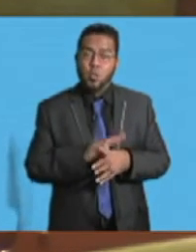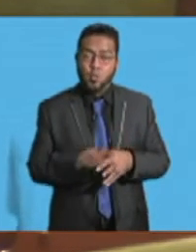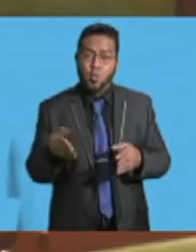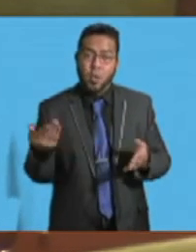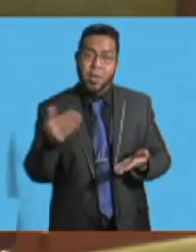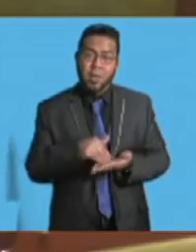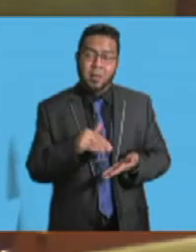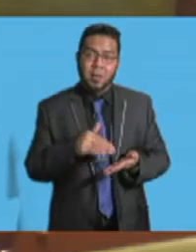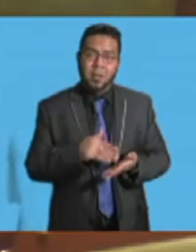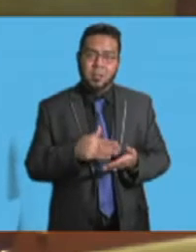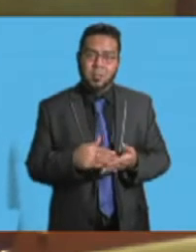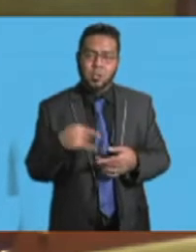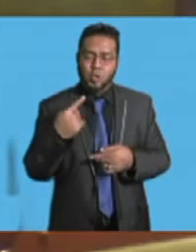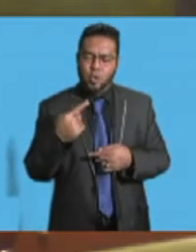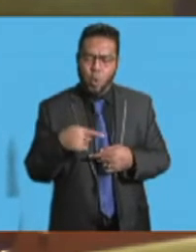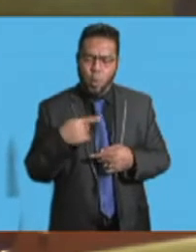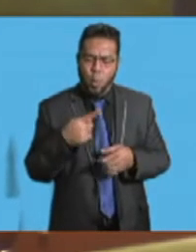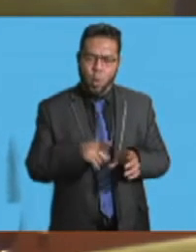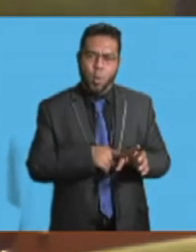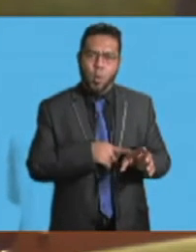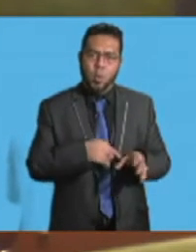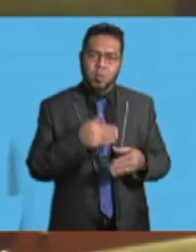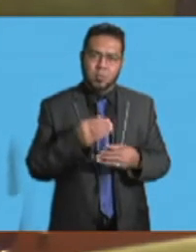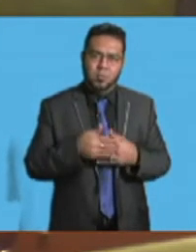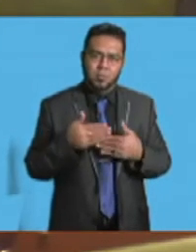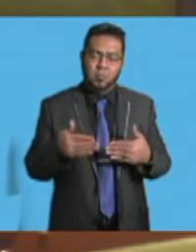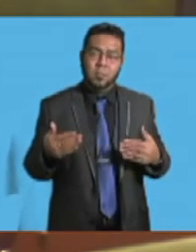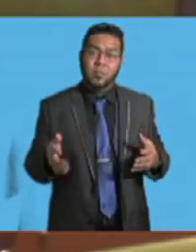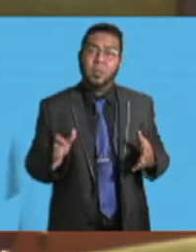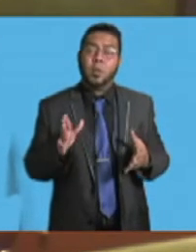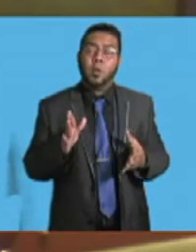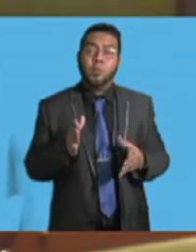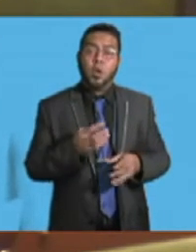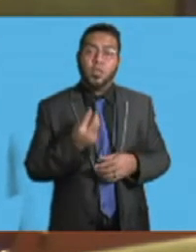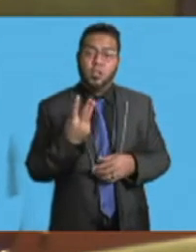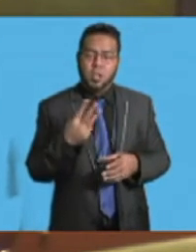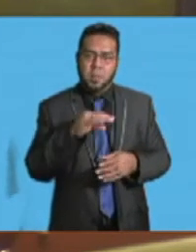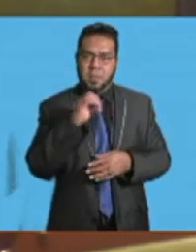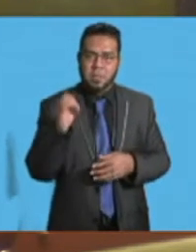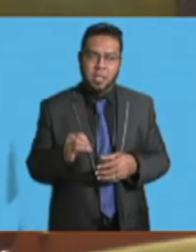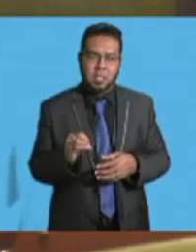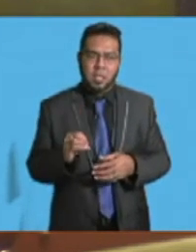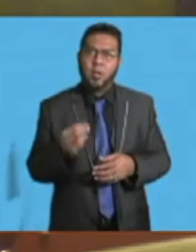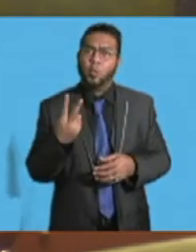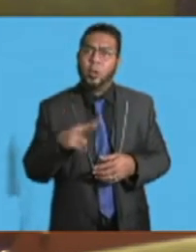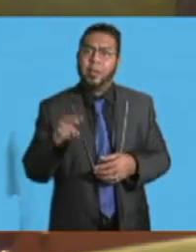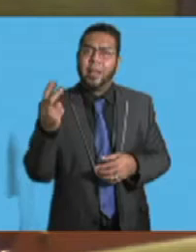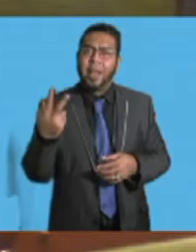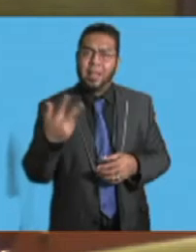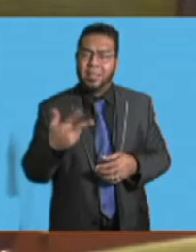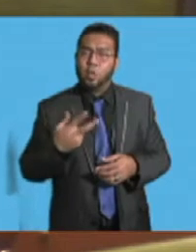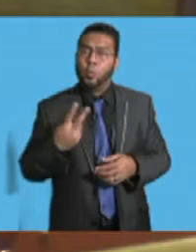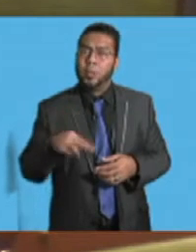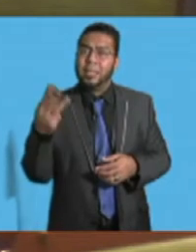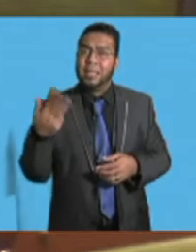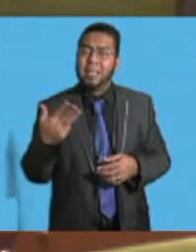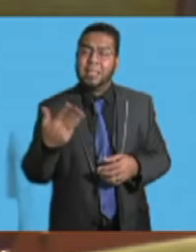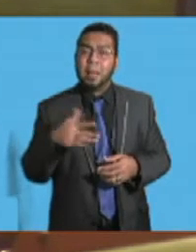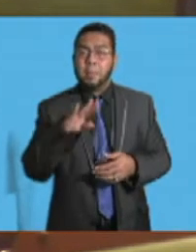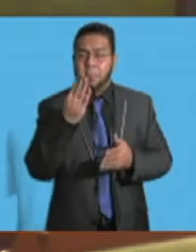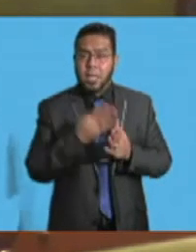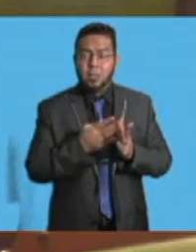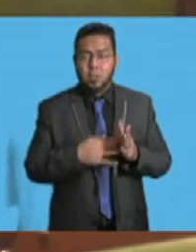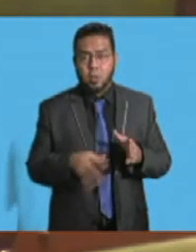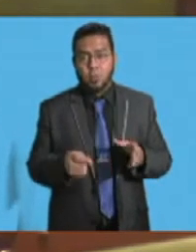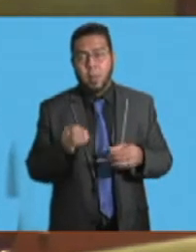in the last 5 years, with an average annual growth of 3%. Madam Speaker, the 2018-2019 budget will support replanting of